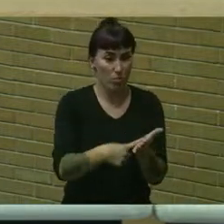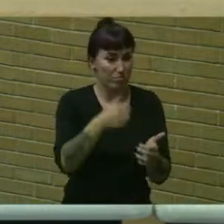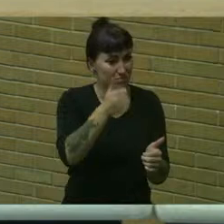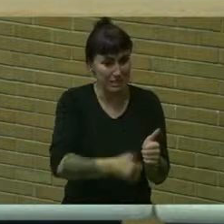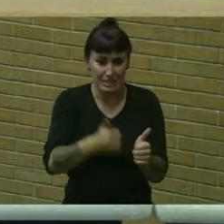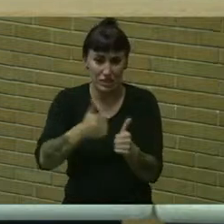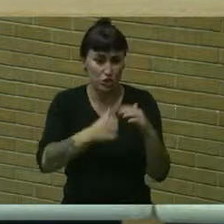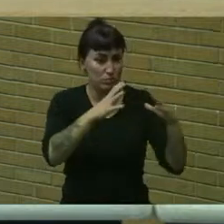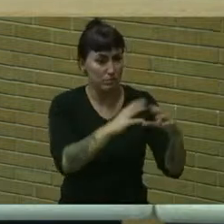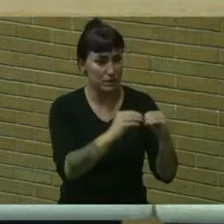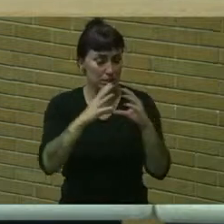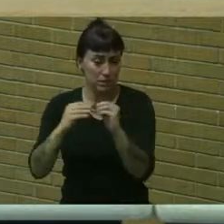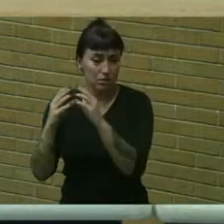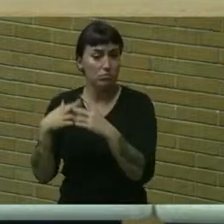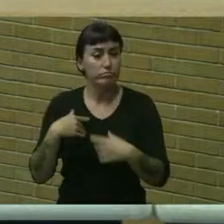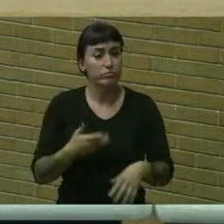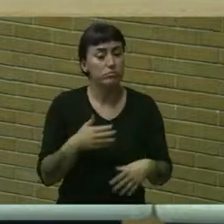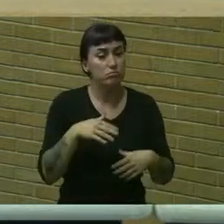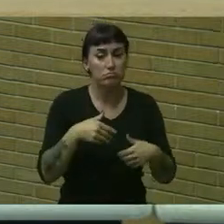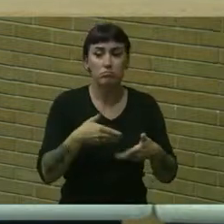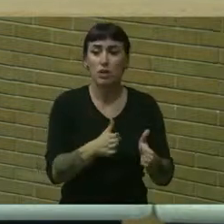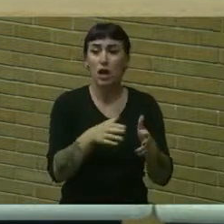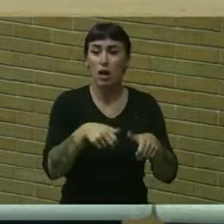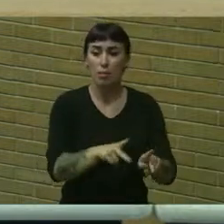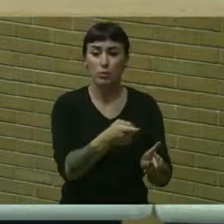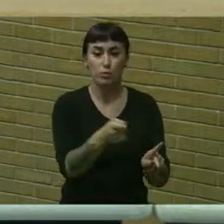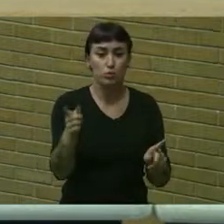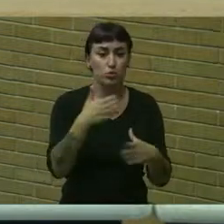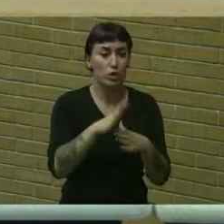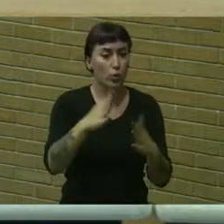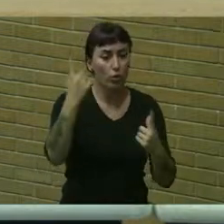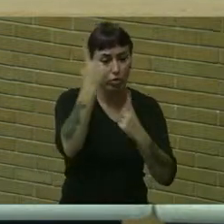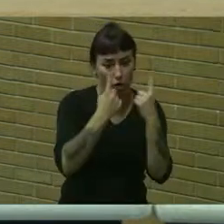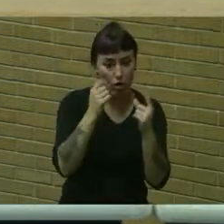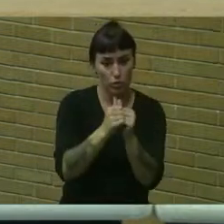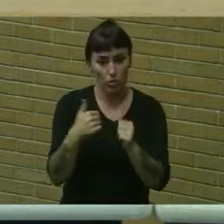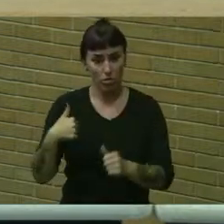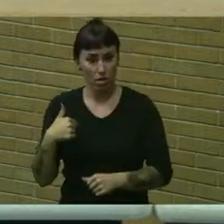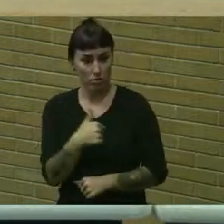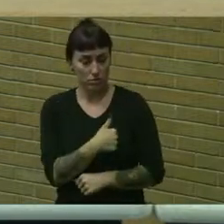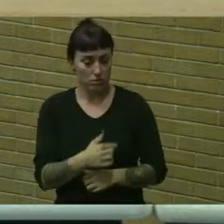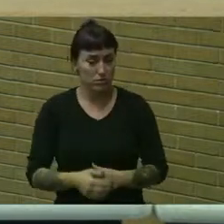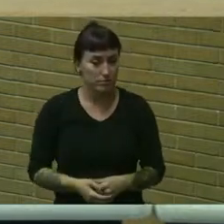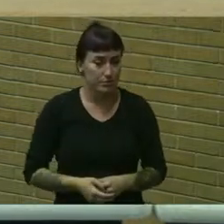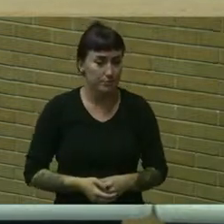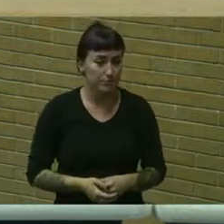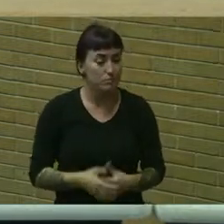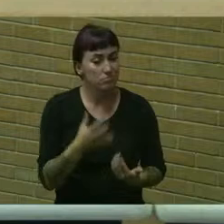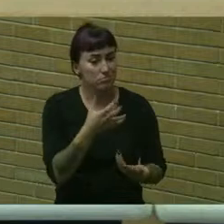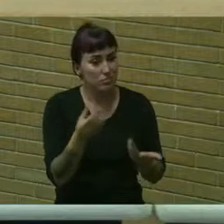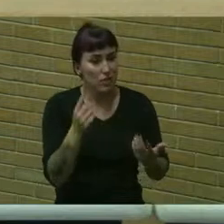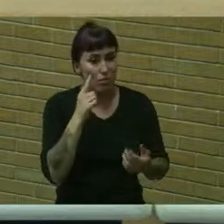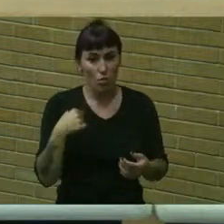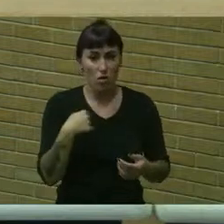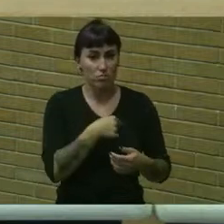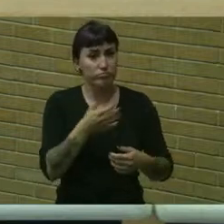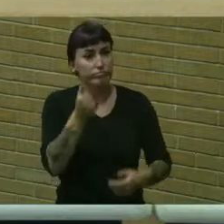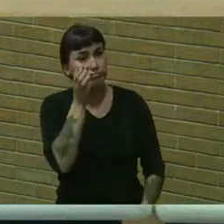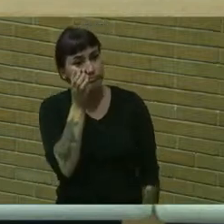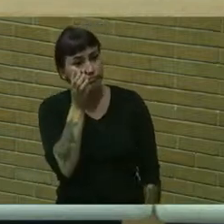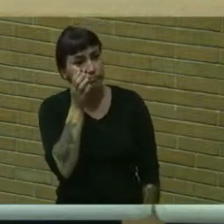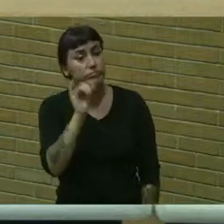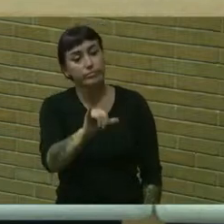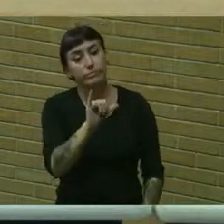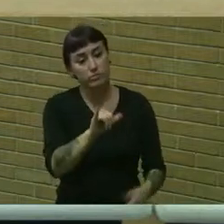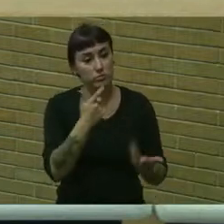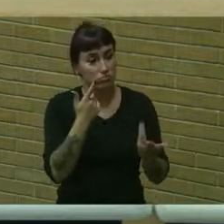at every town board meeting, is to give you the opportunity to share your thoughts with the board and for us to be able to listen,